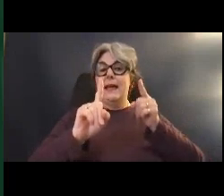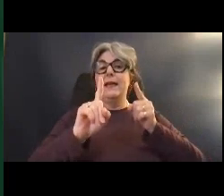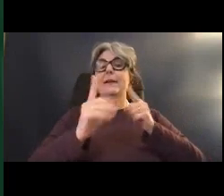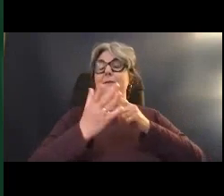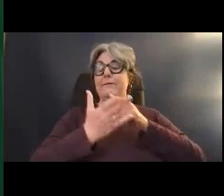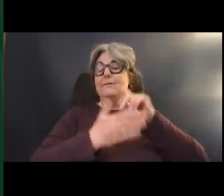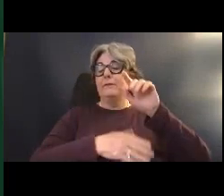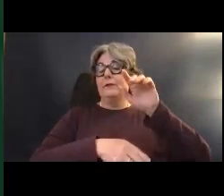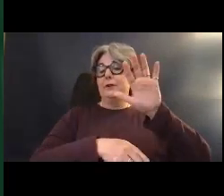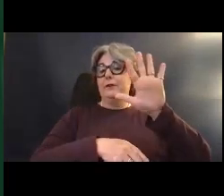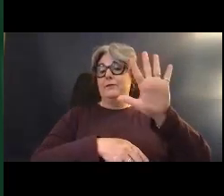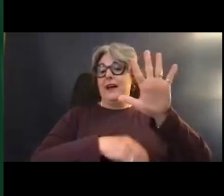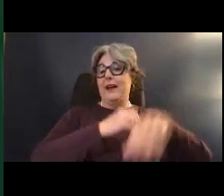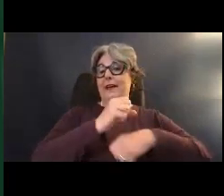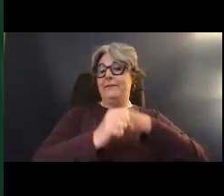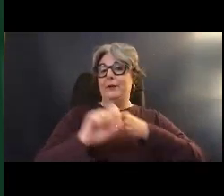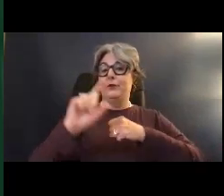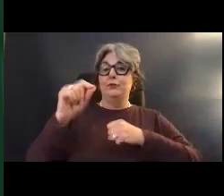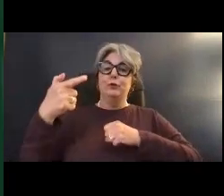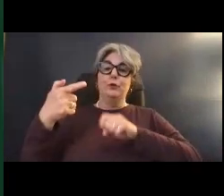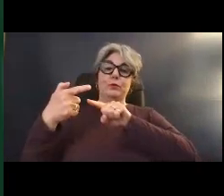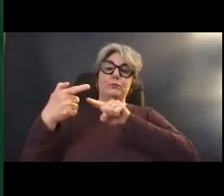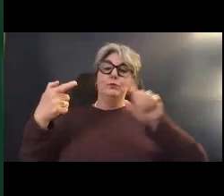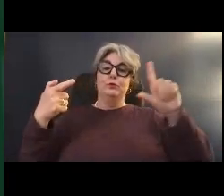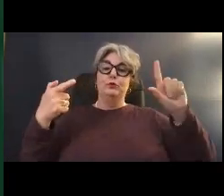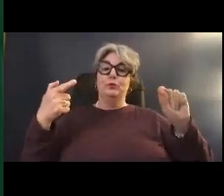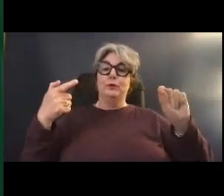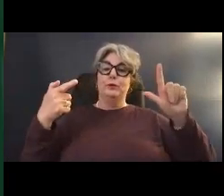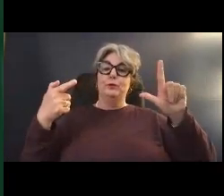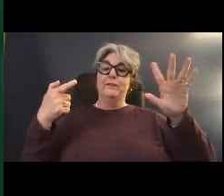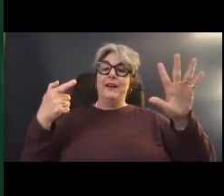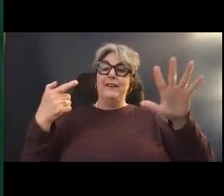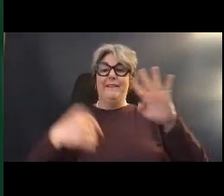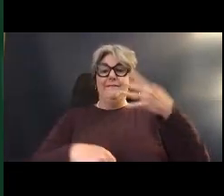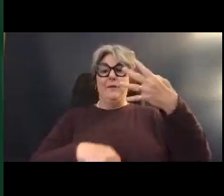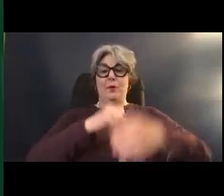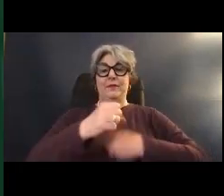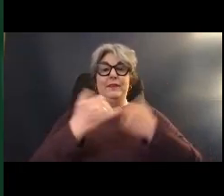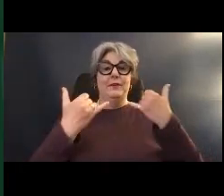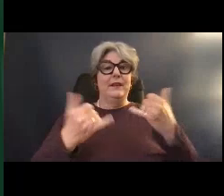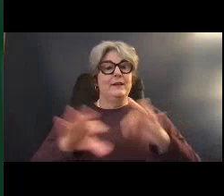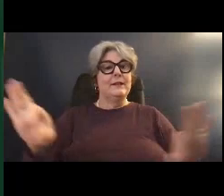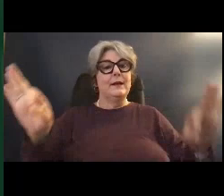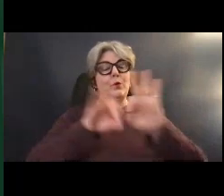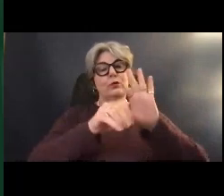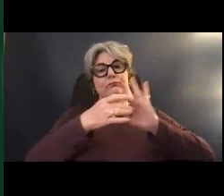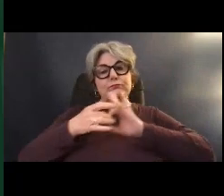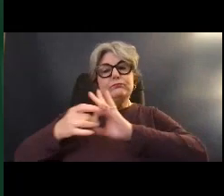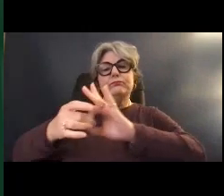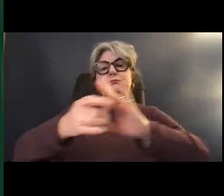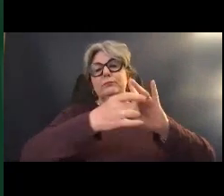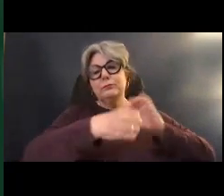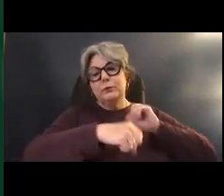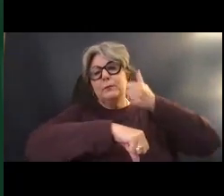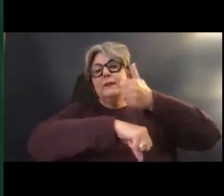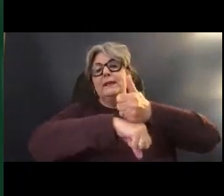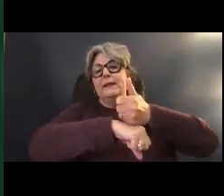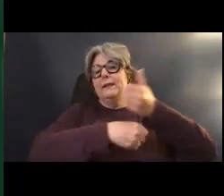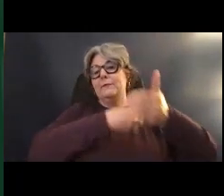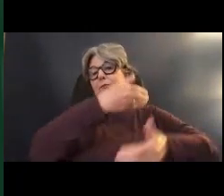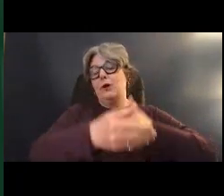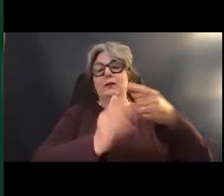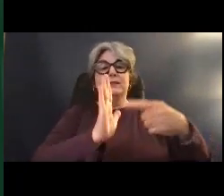from 2021 to 2025, and now in its 4th year, it is critically important for partners to work together towards institutionalizing